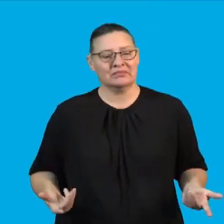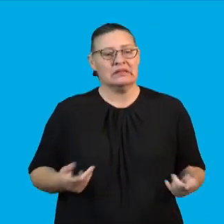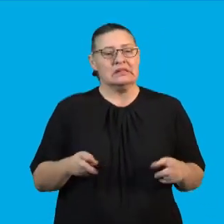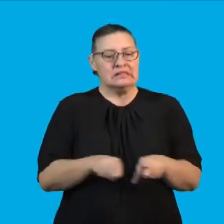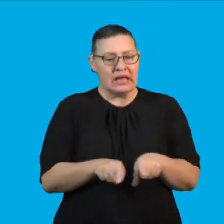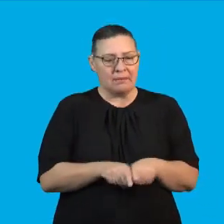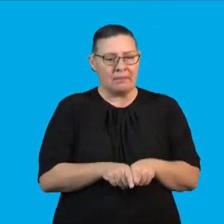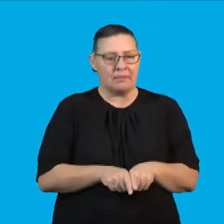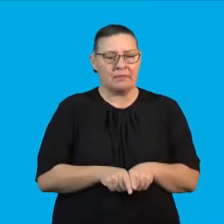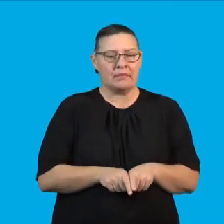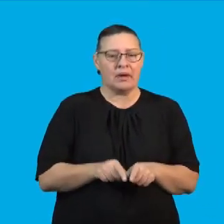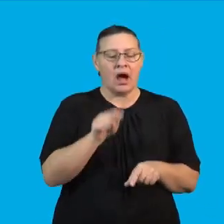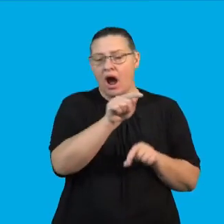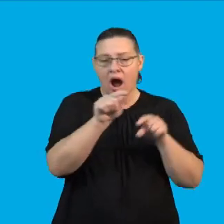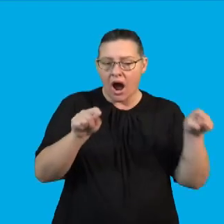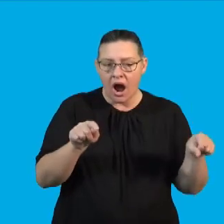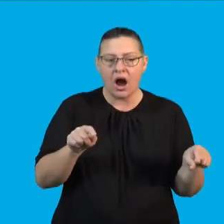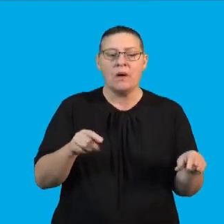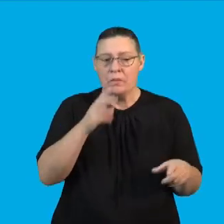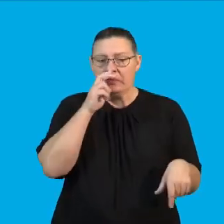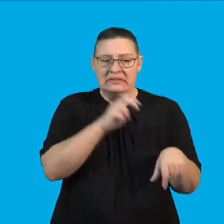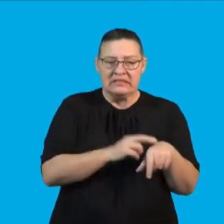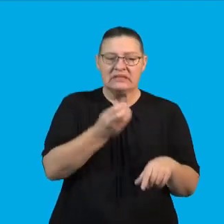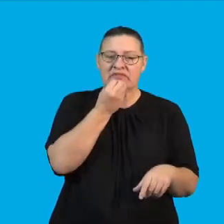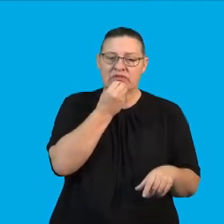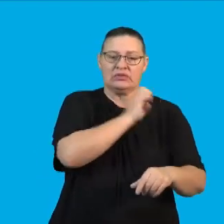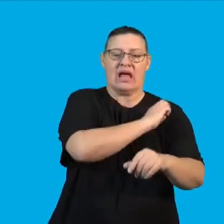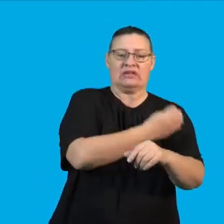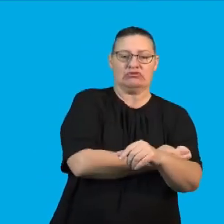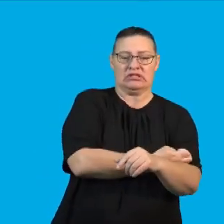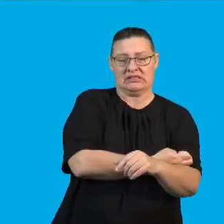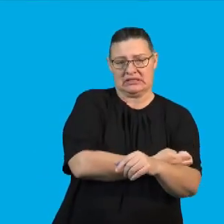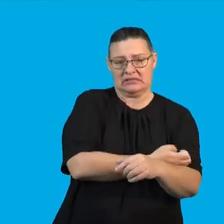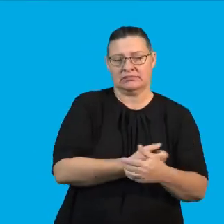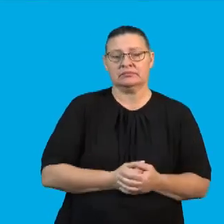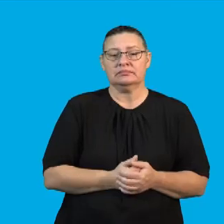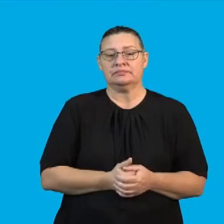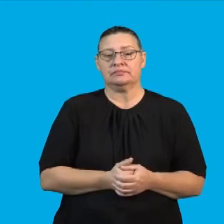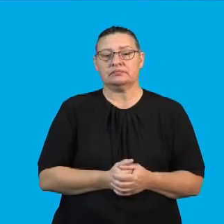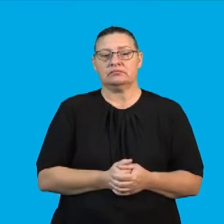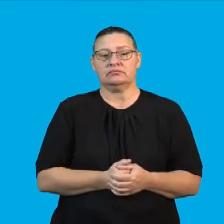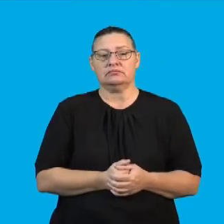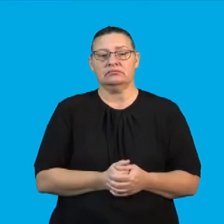need of food and energy for the few offsprings that are found.